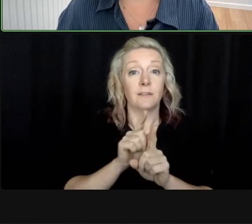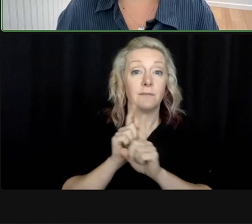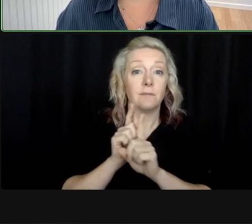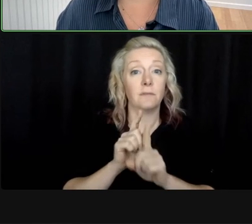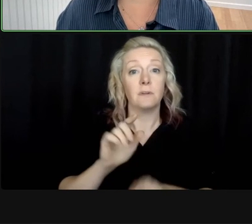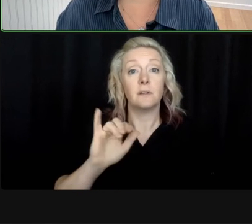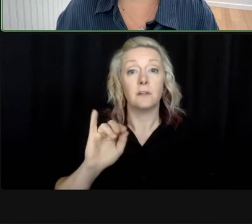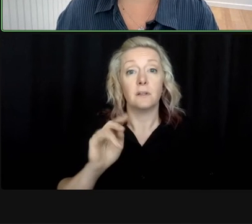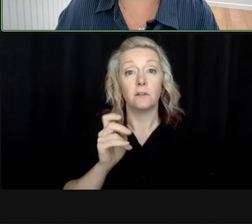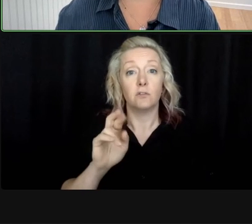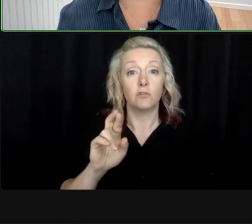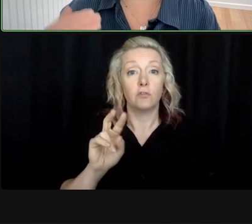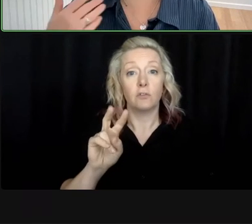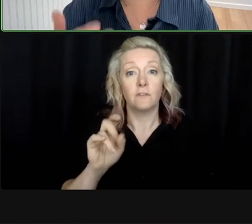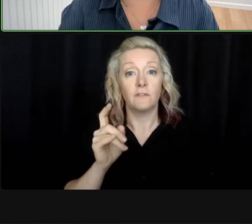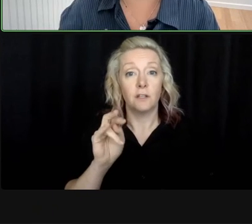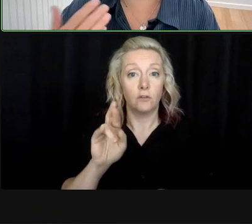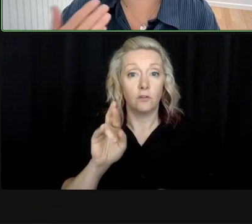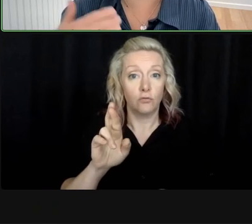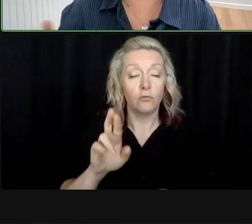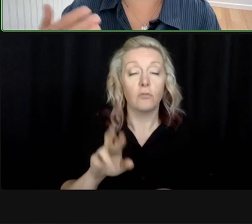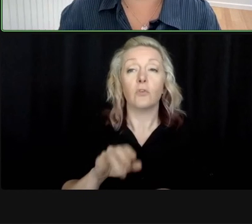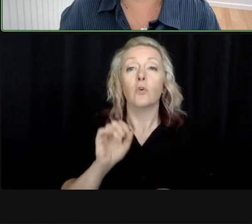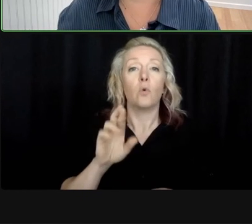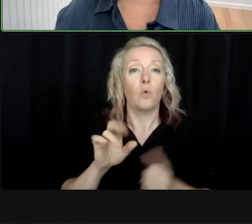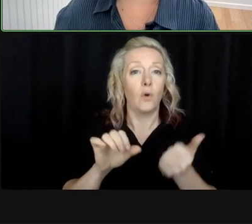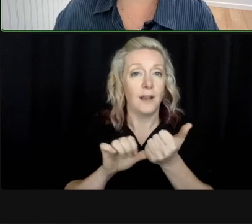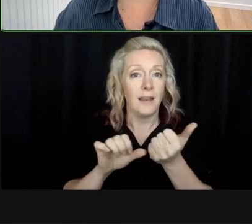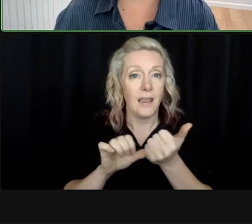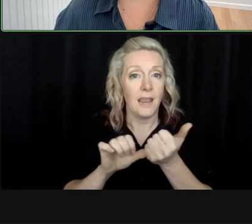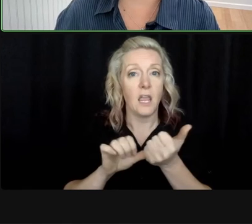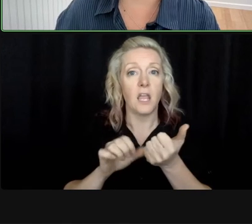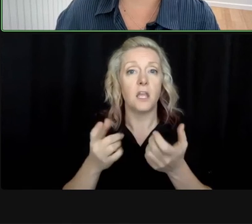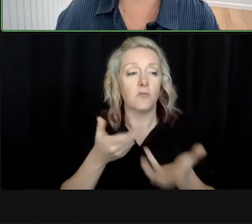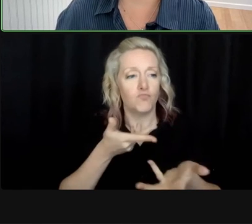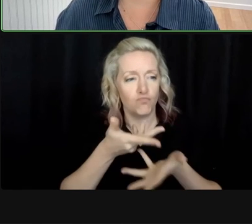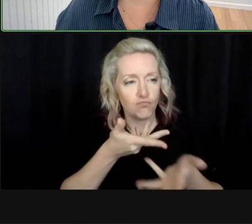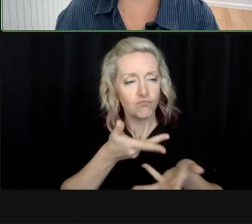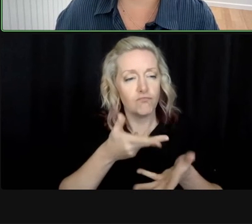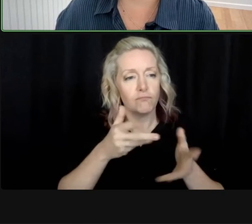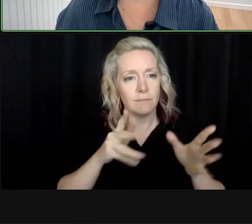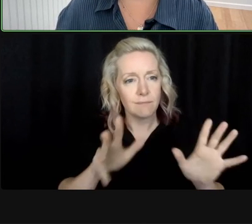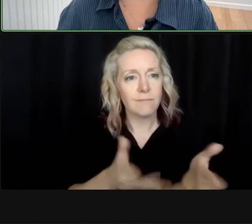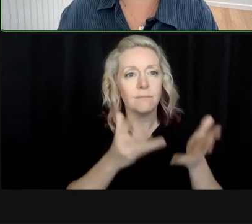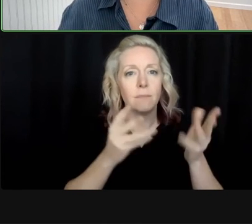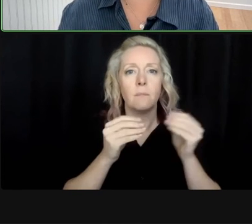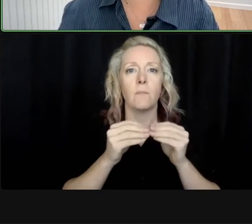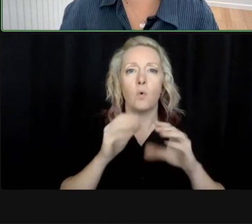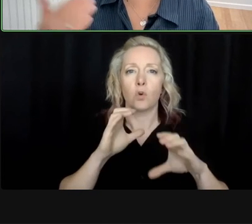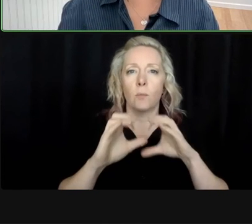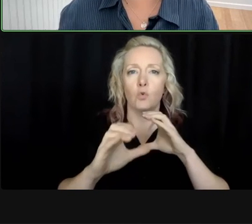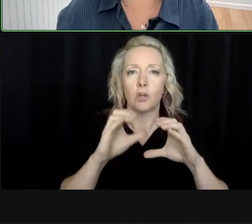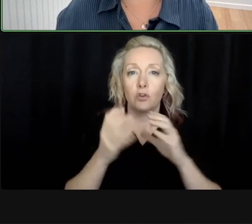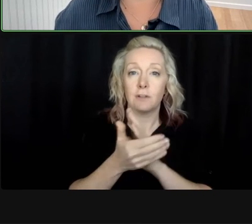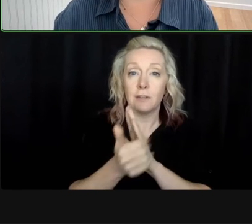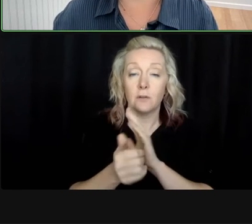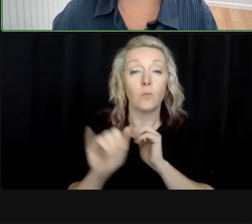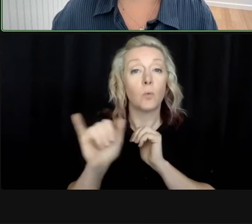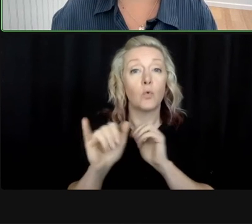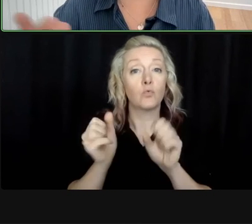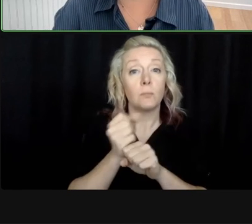an aide that's working with them that really can read them and help them to develop the social and communicative skills they need, but also make sure the peers